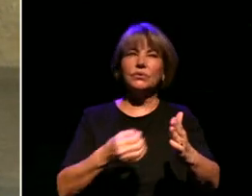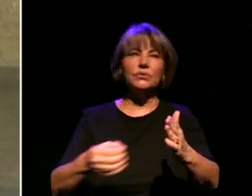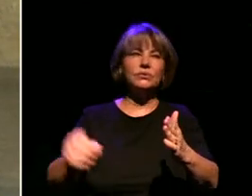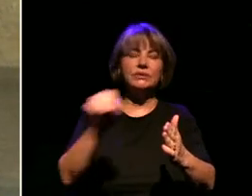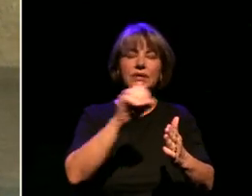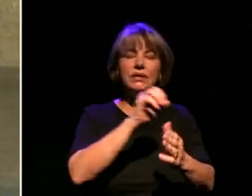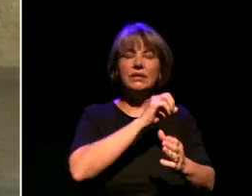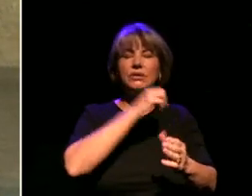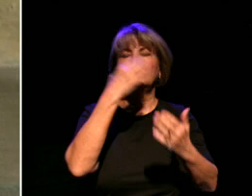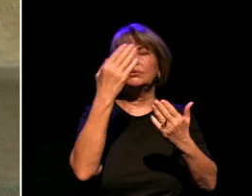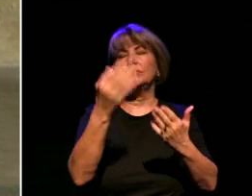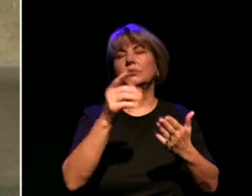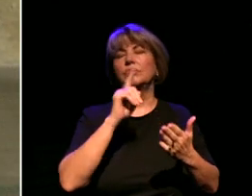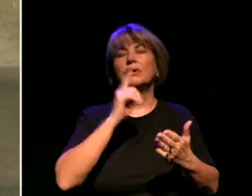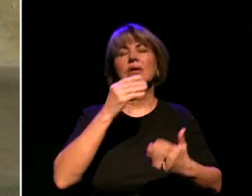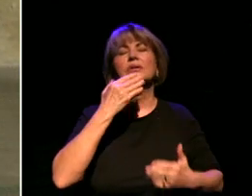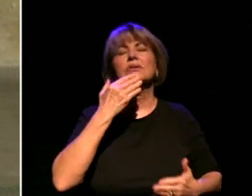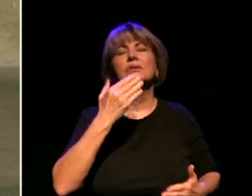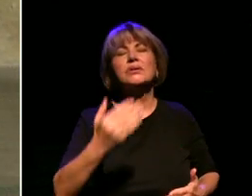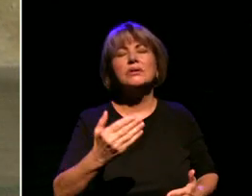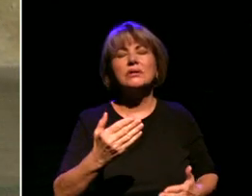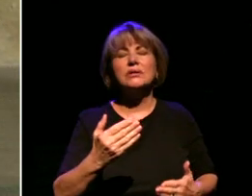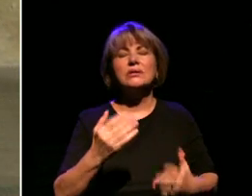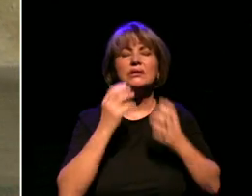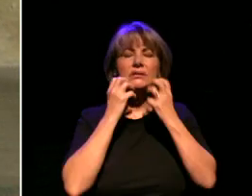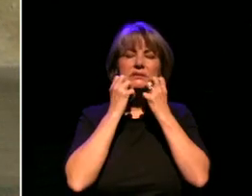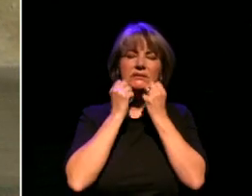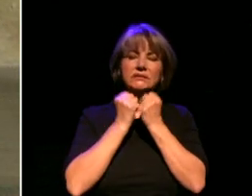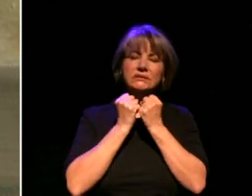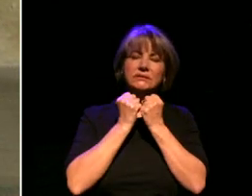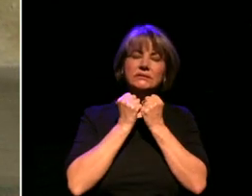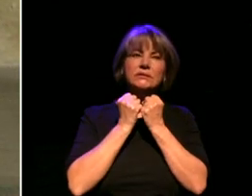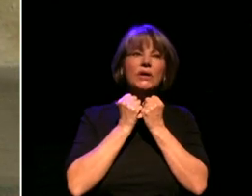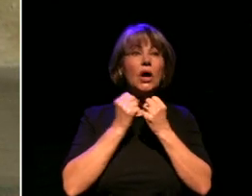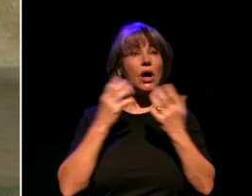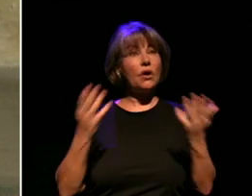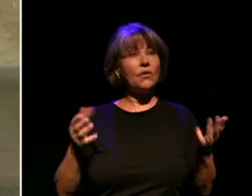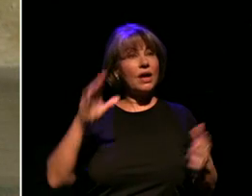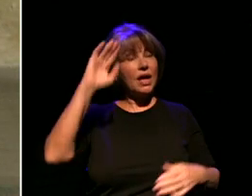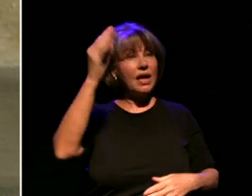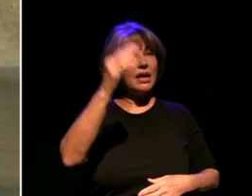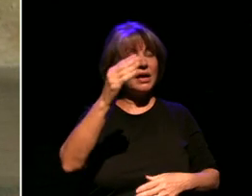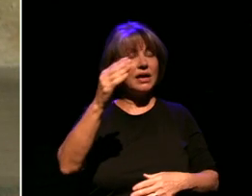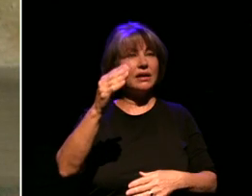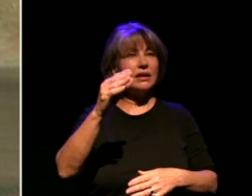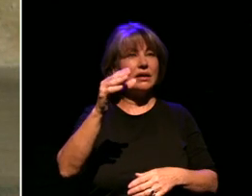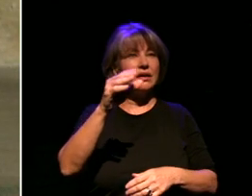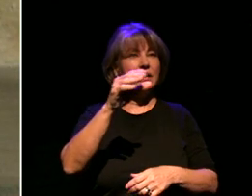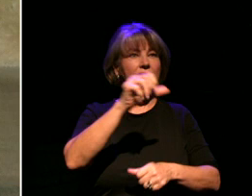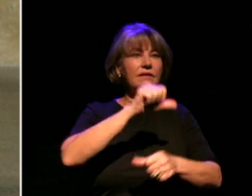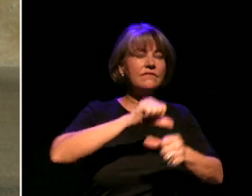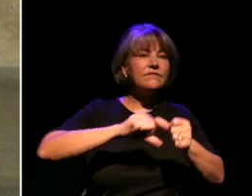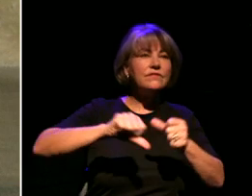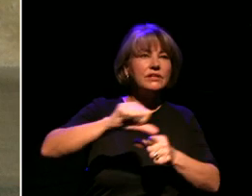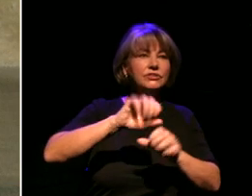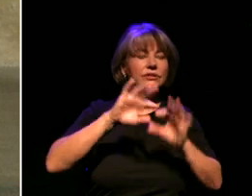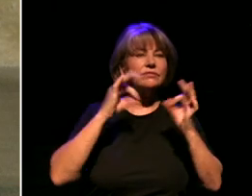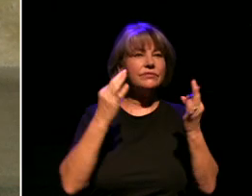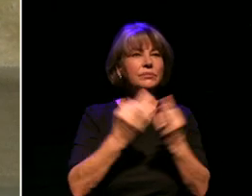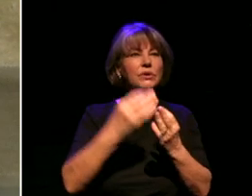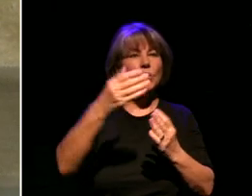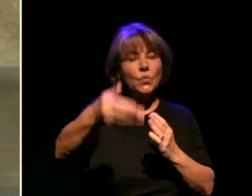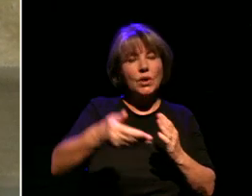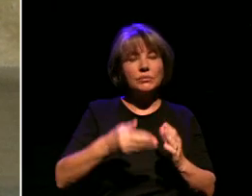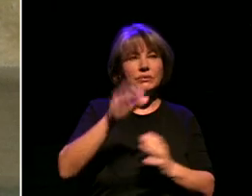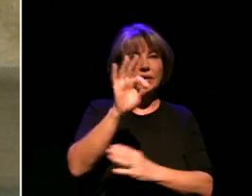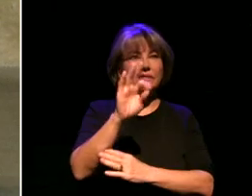Oh, you are good. Oh, hey, Fellowship family, and welcome to another week of FBC Online. You